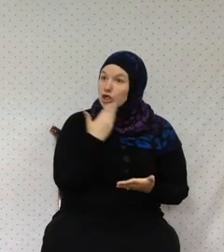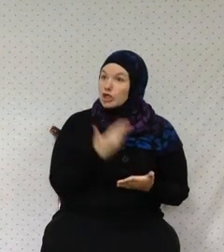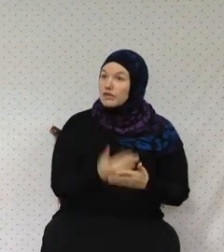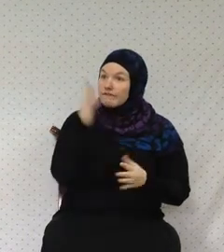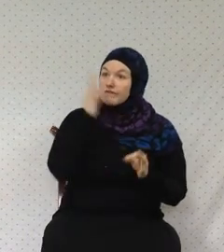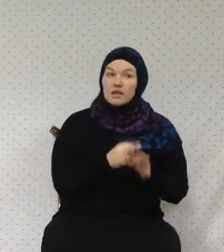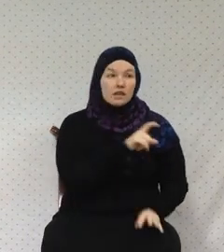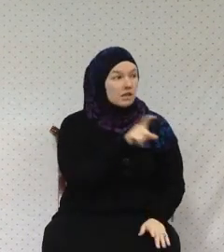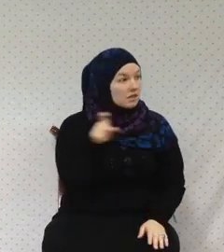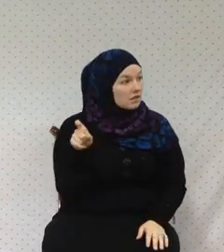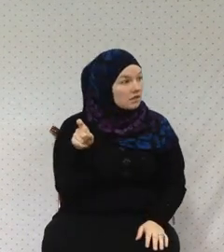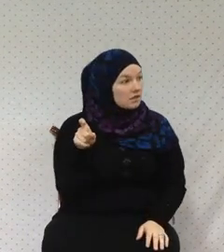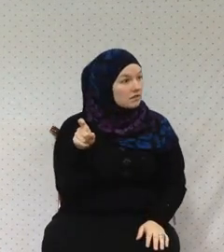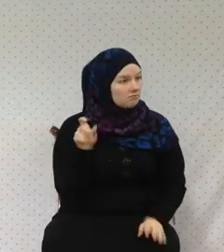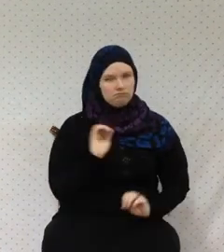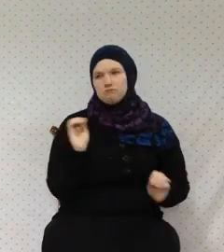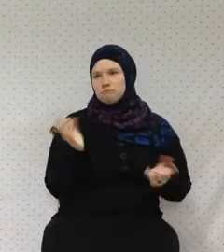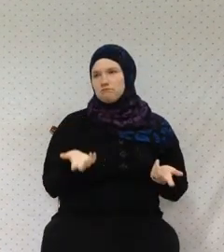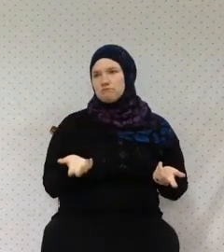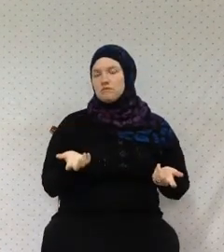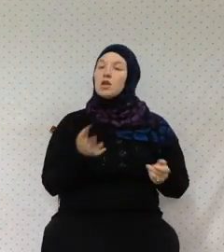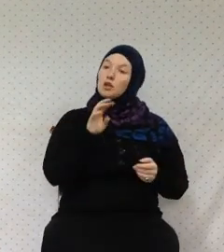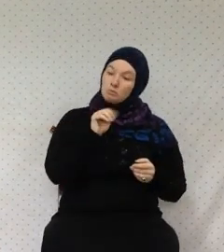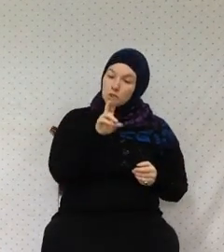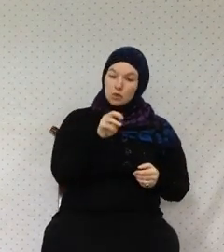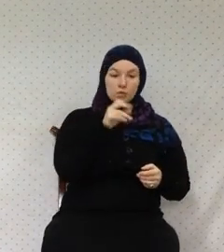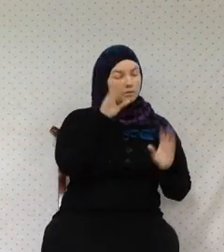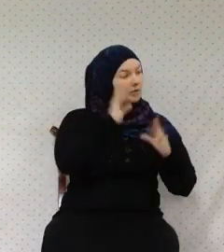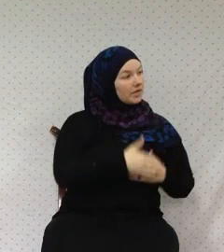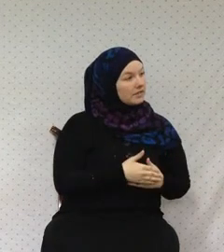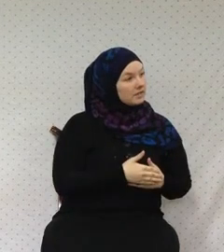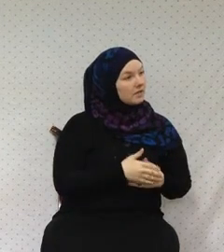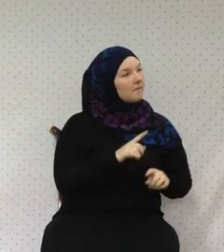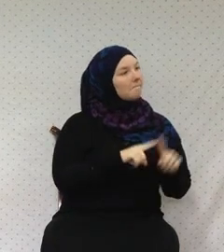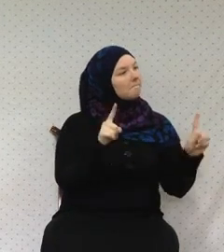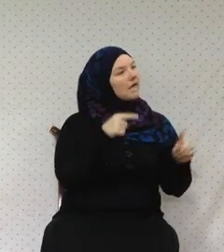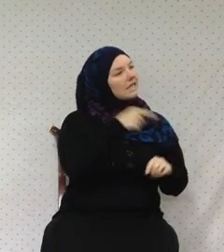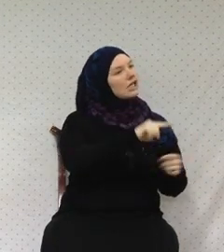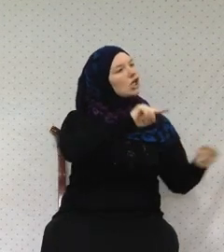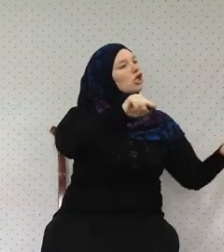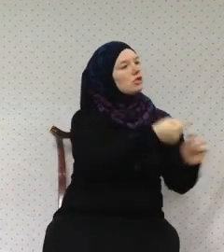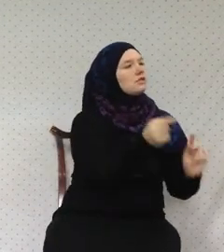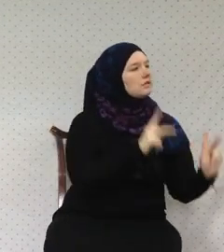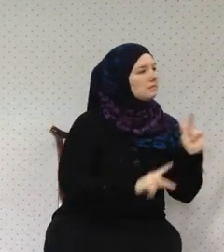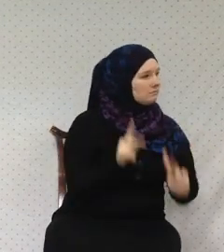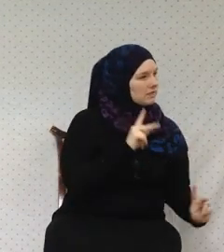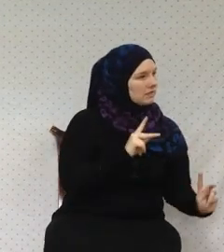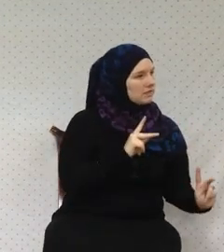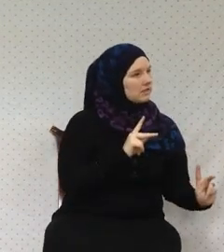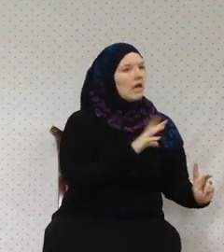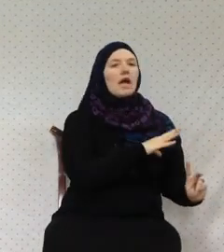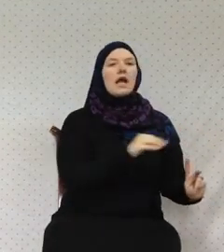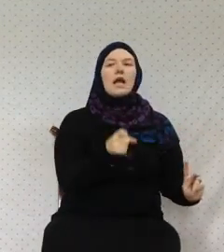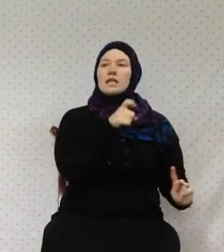faith? No, he didn't. The Muslim who prays, But he hurts people